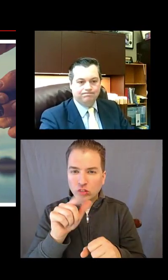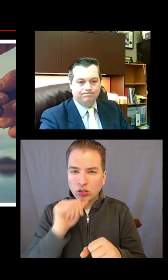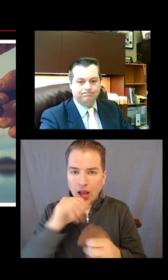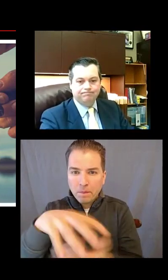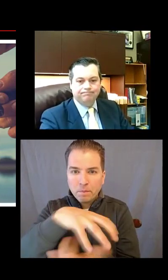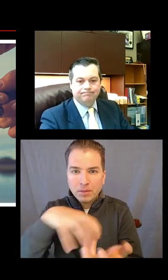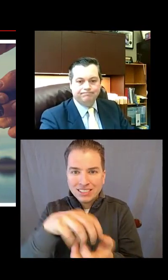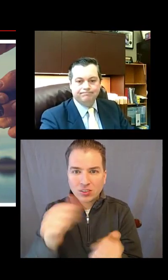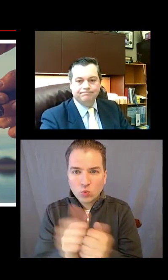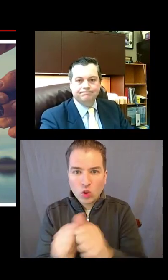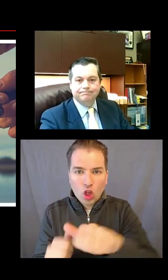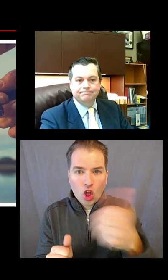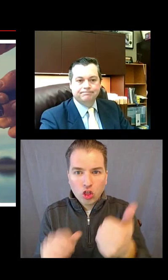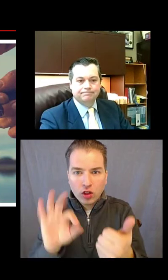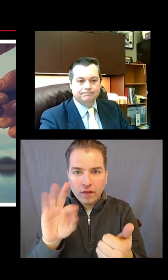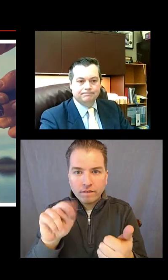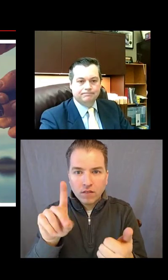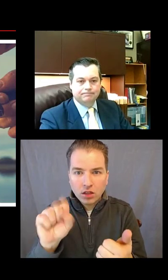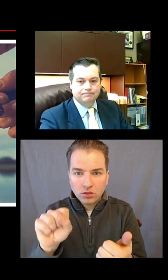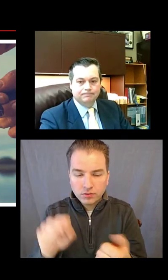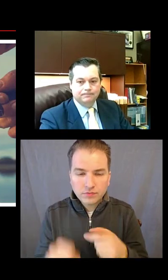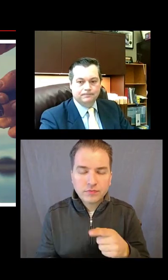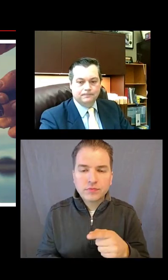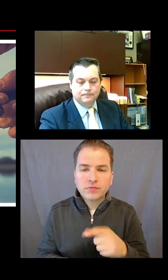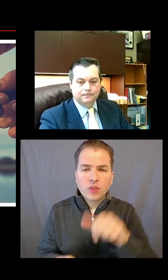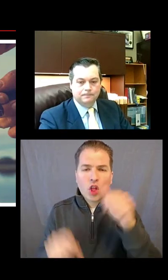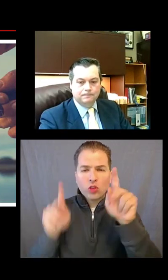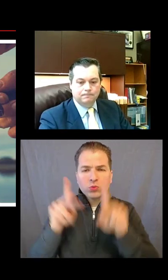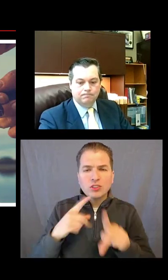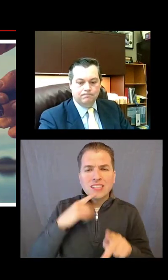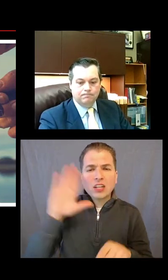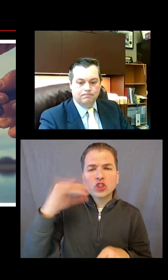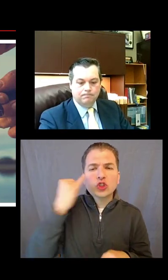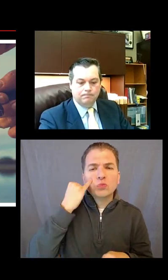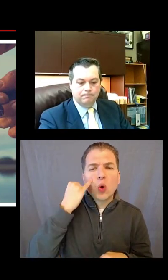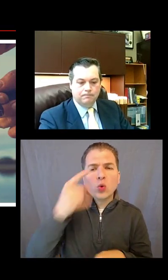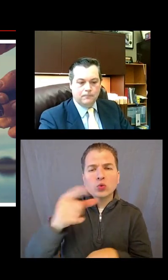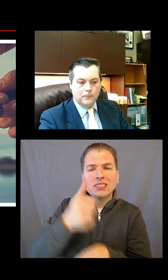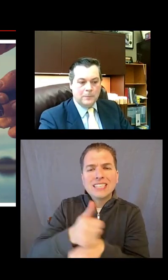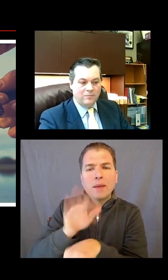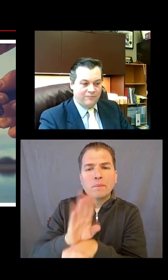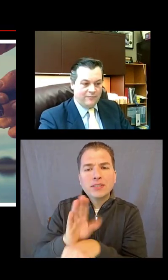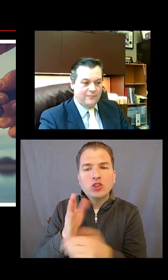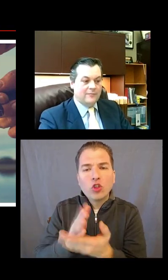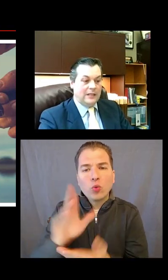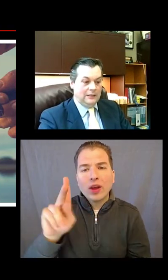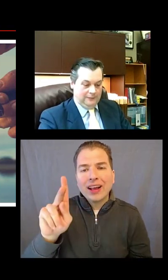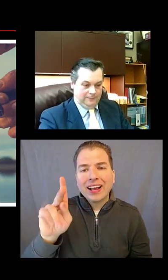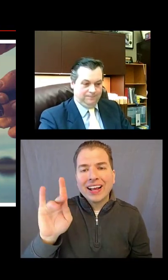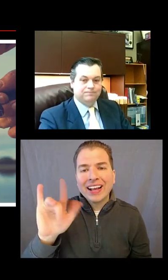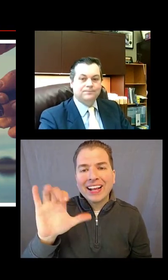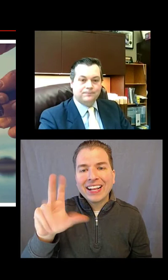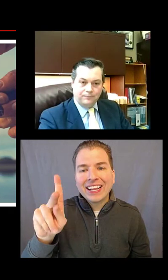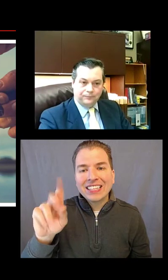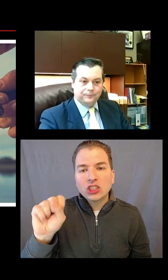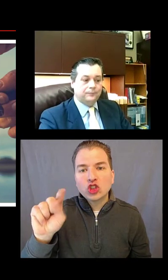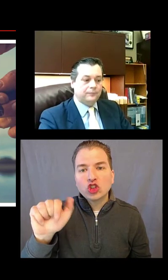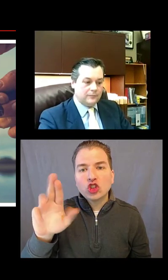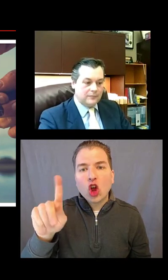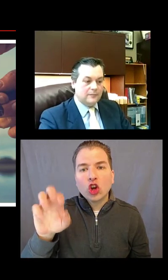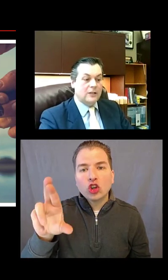funds. Okay. And do you have any tips about crowdfunding for a new business, like on